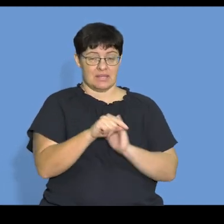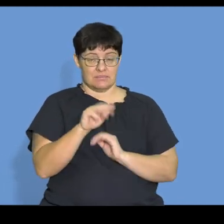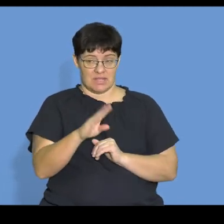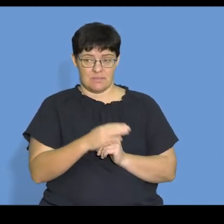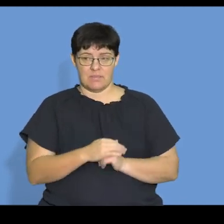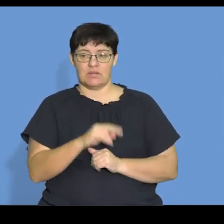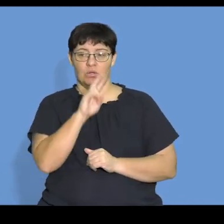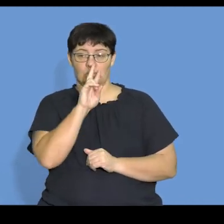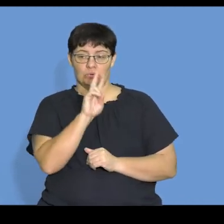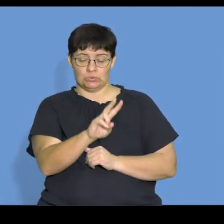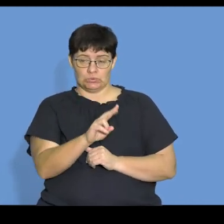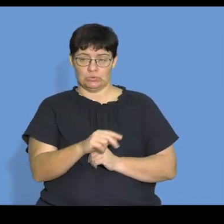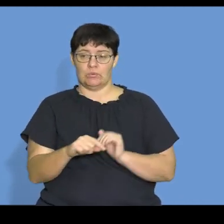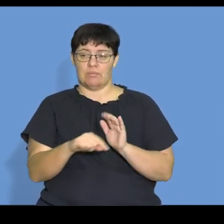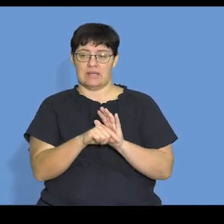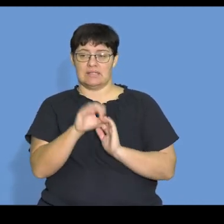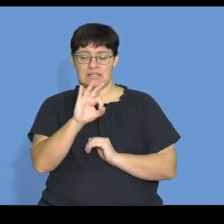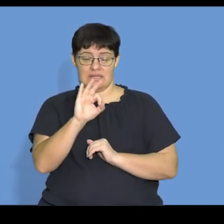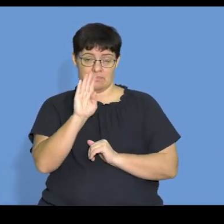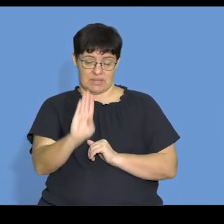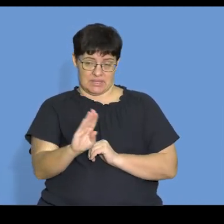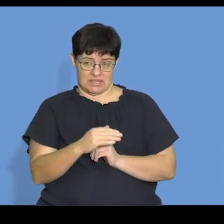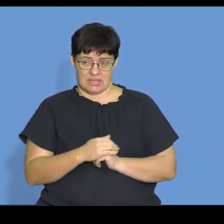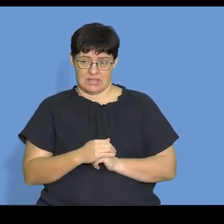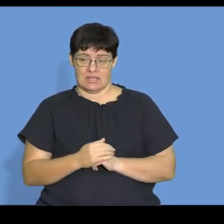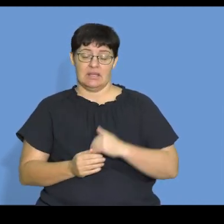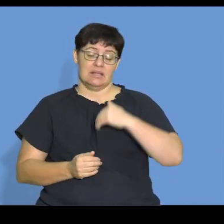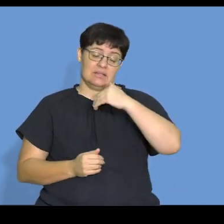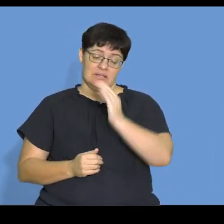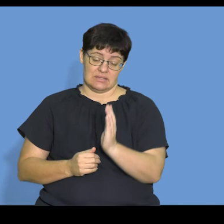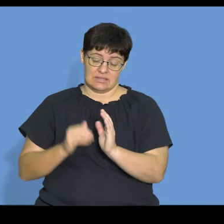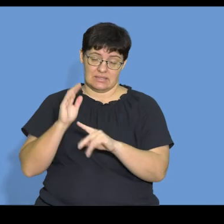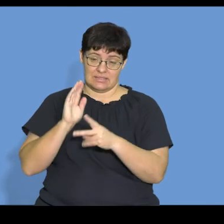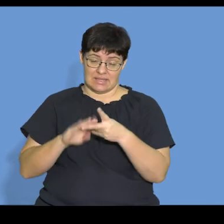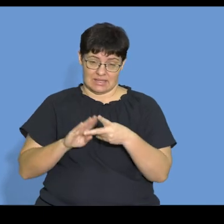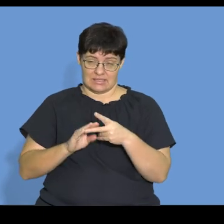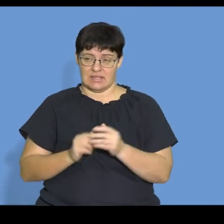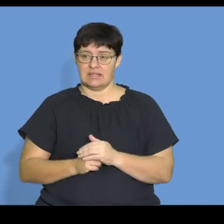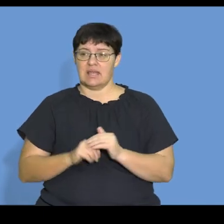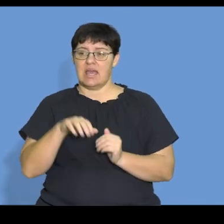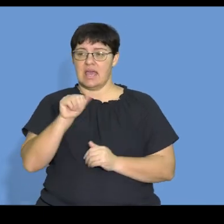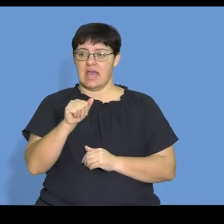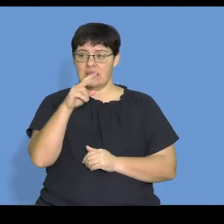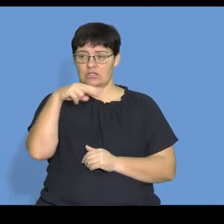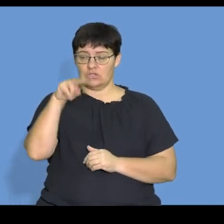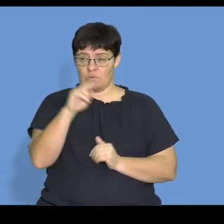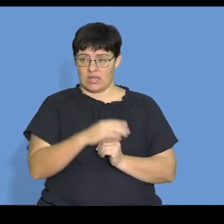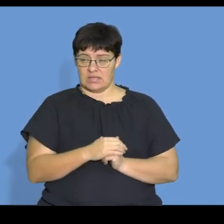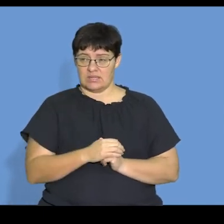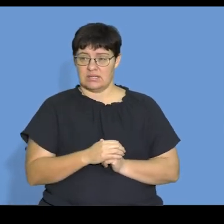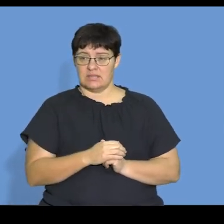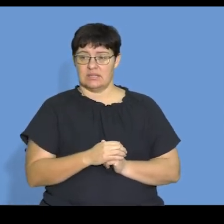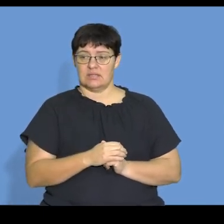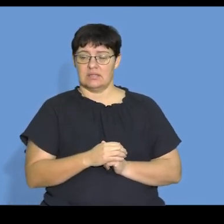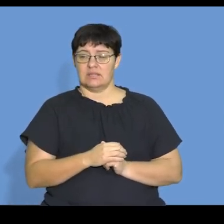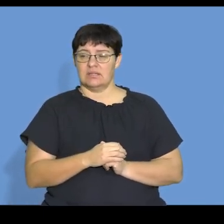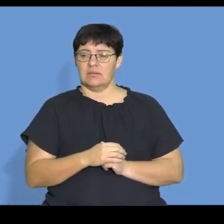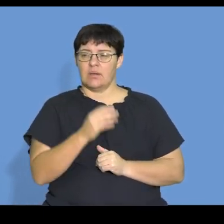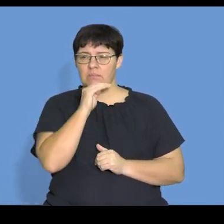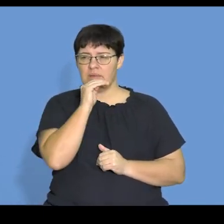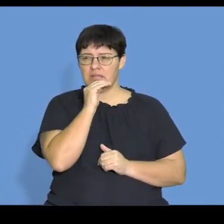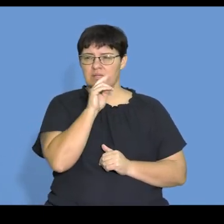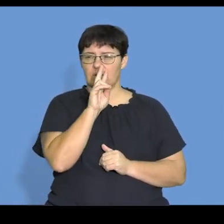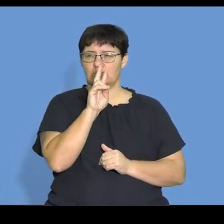2 minus 3b. The second bracket will be a squared, which is 2 squared.